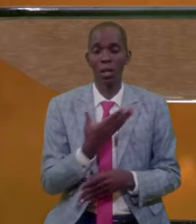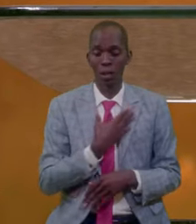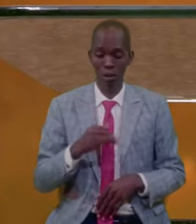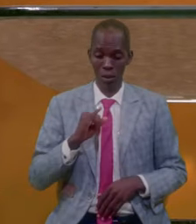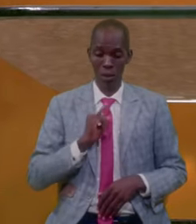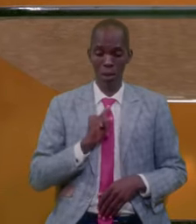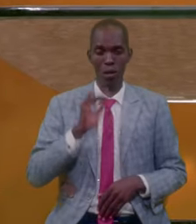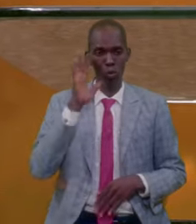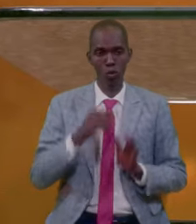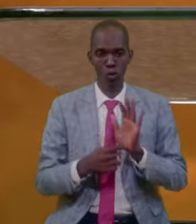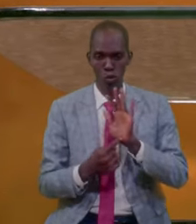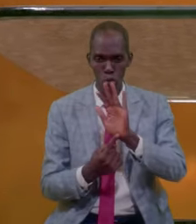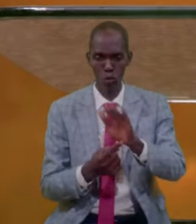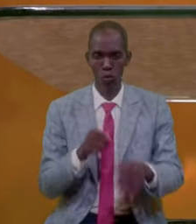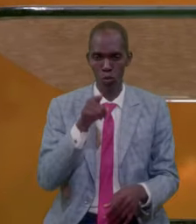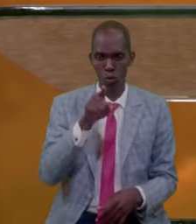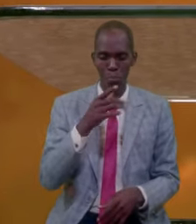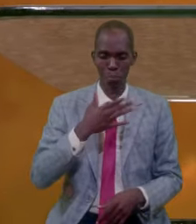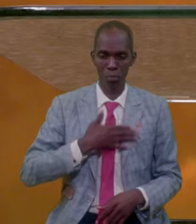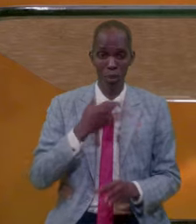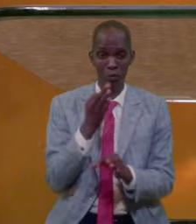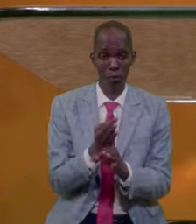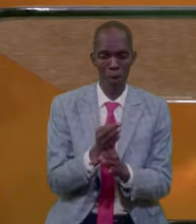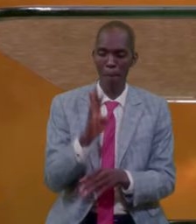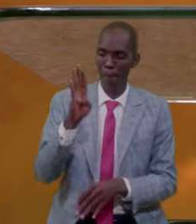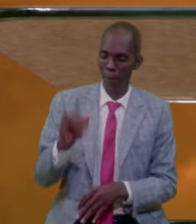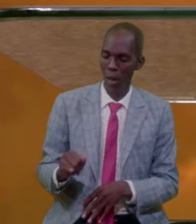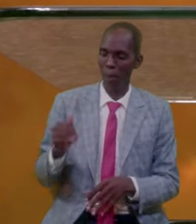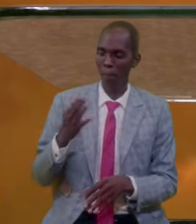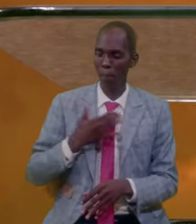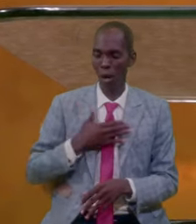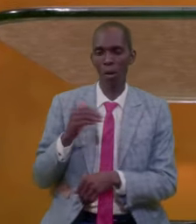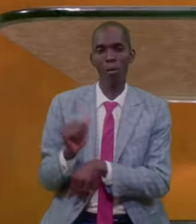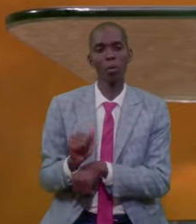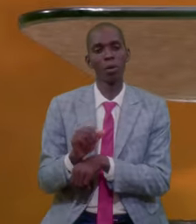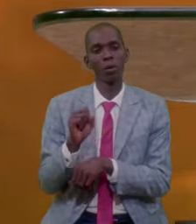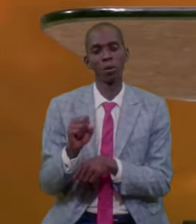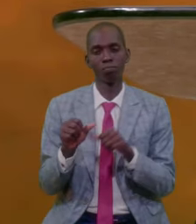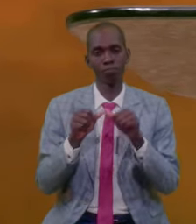thee my faith by my works.